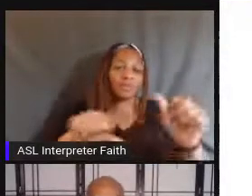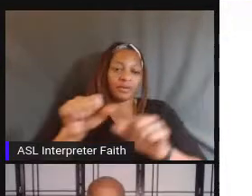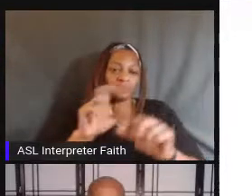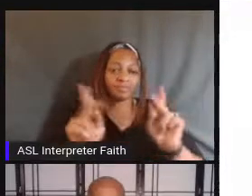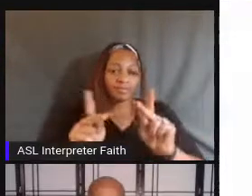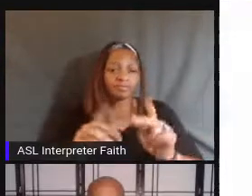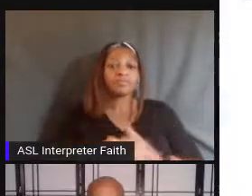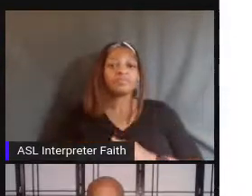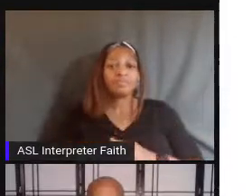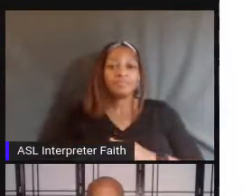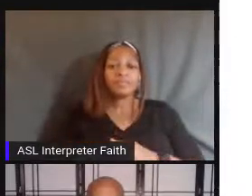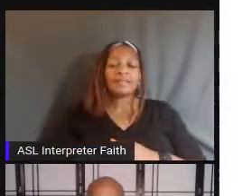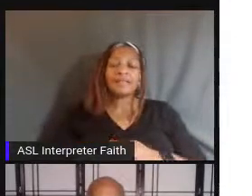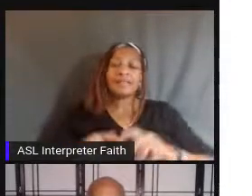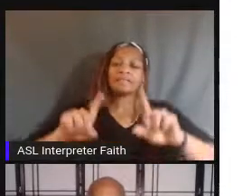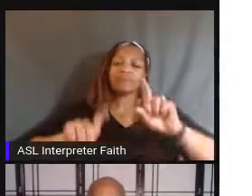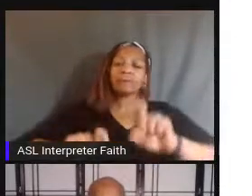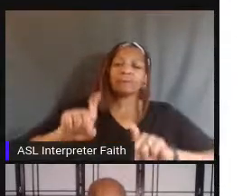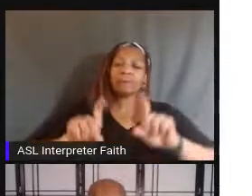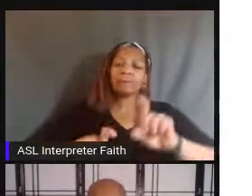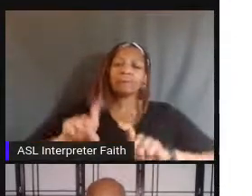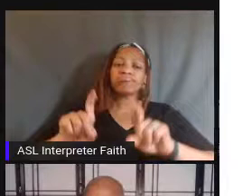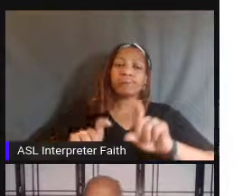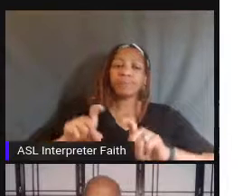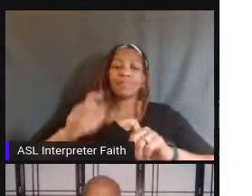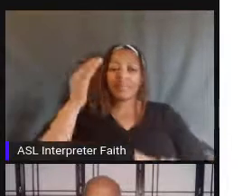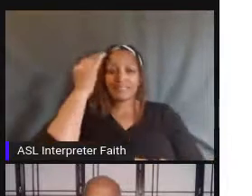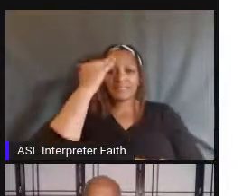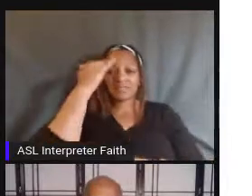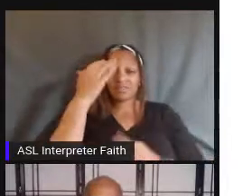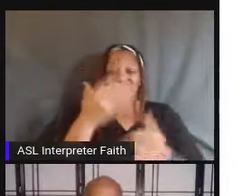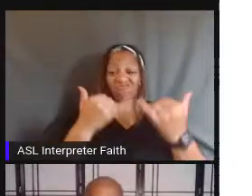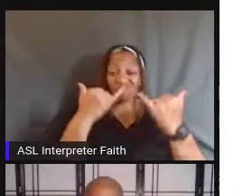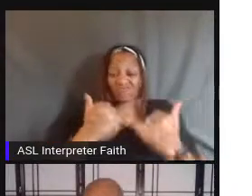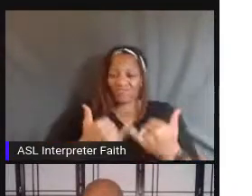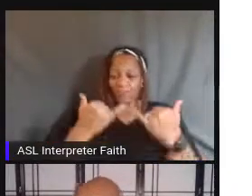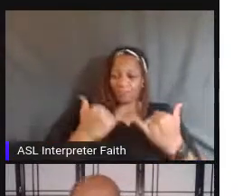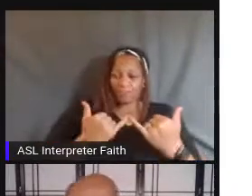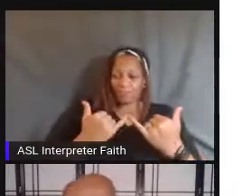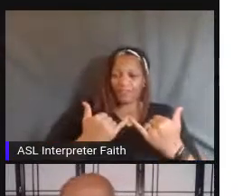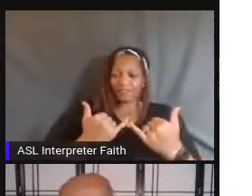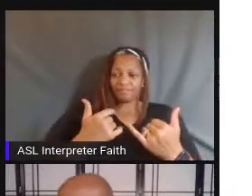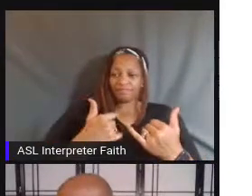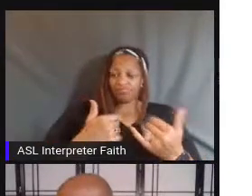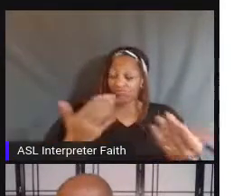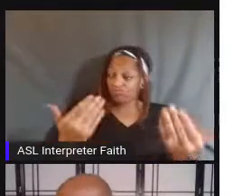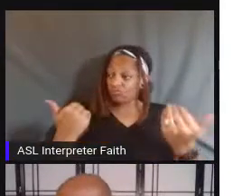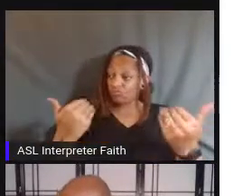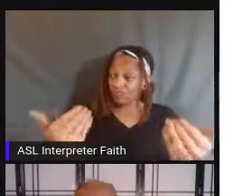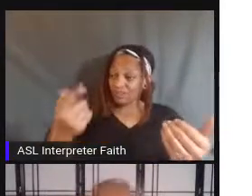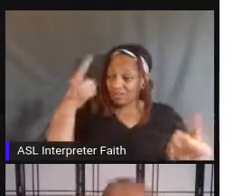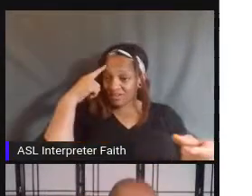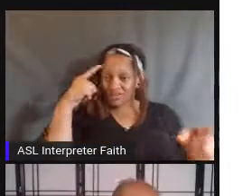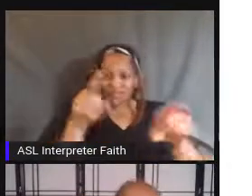Experiential knowledge. So right here and right now, would we agree